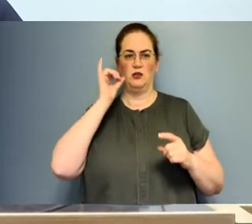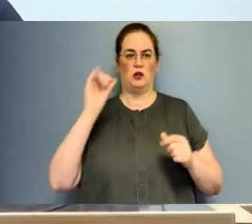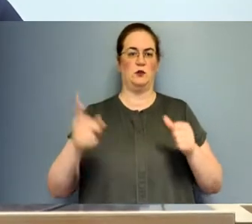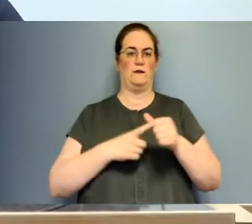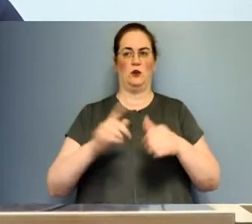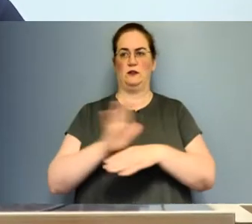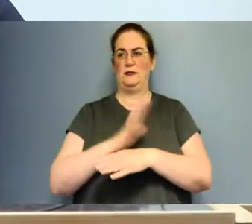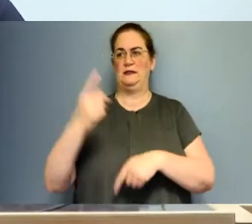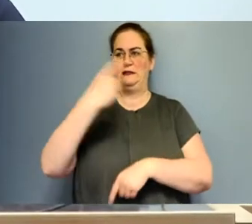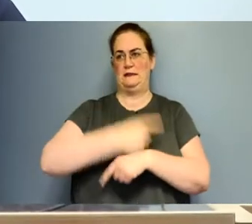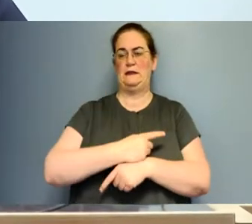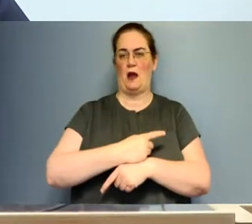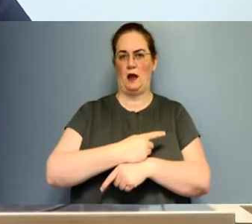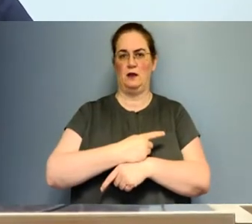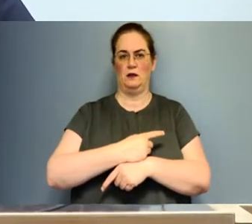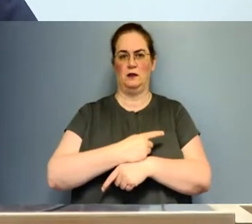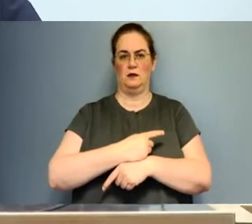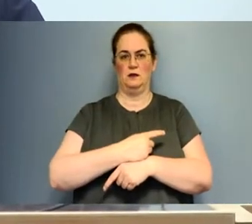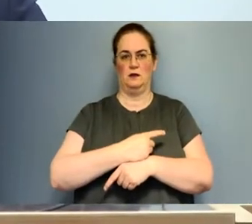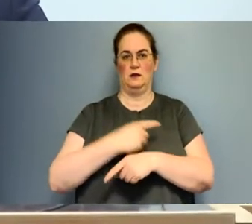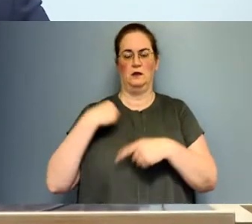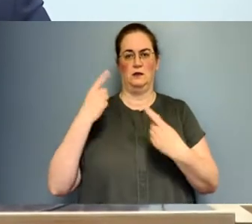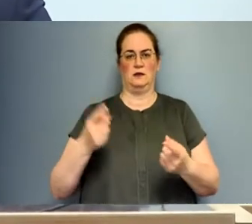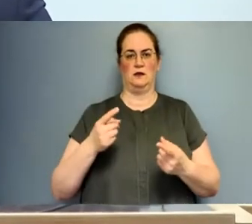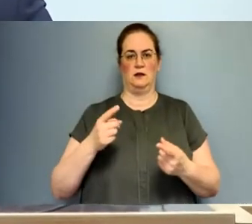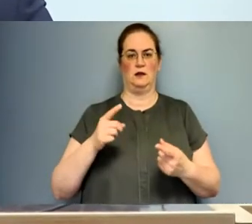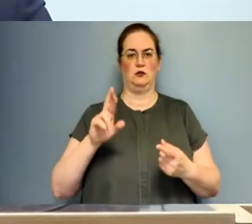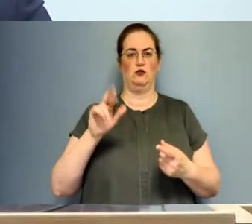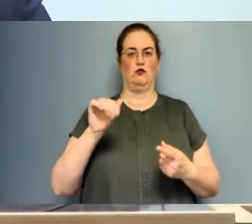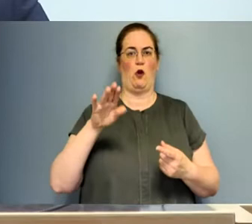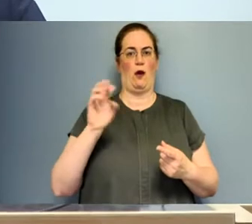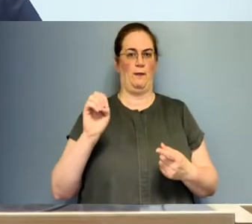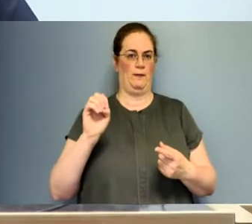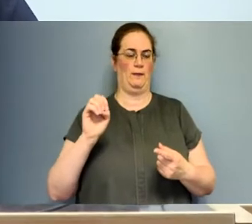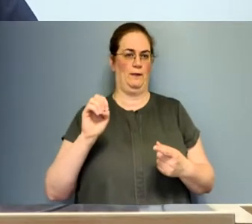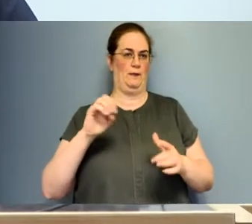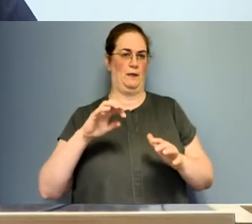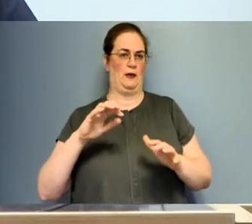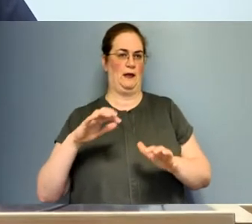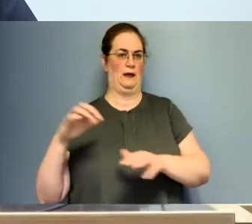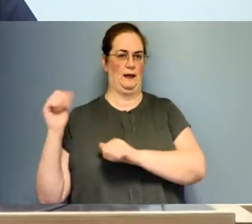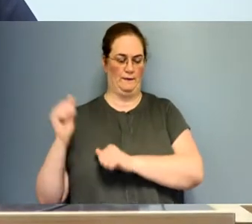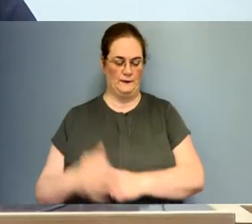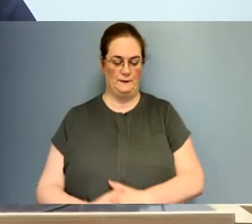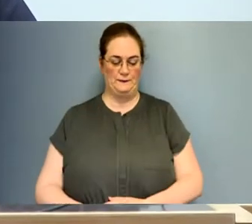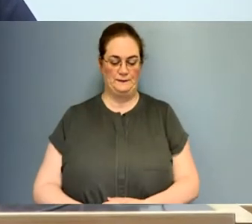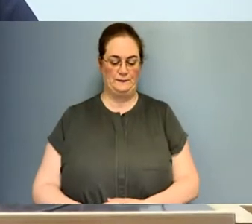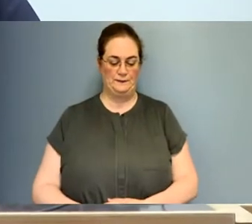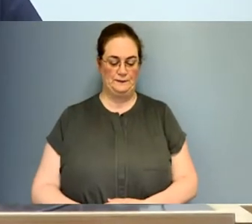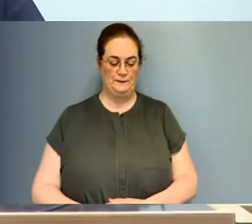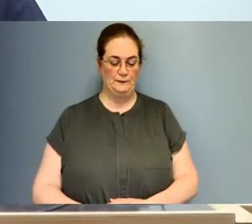business day that we've had since Robbie Kane's departure. So that's by way in